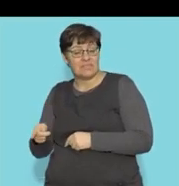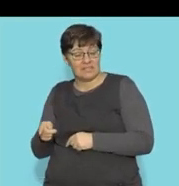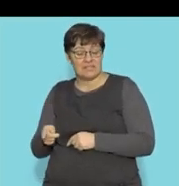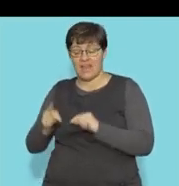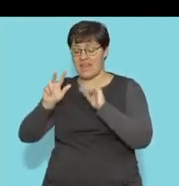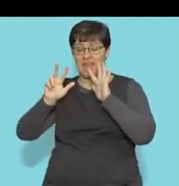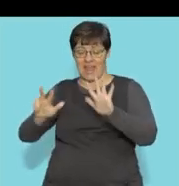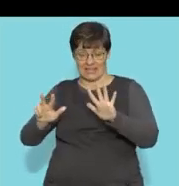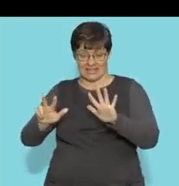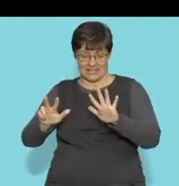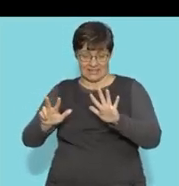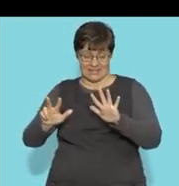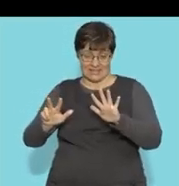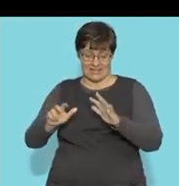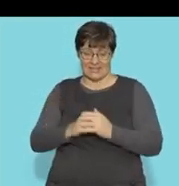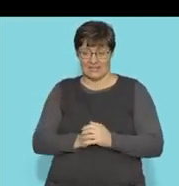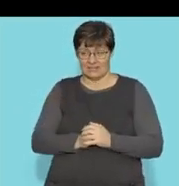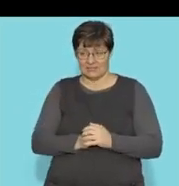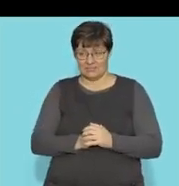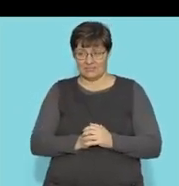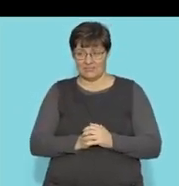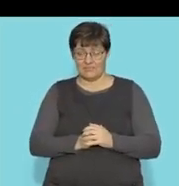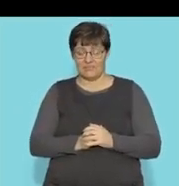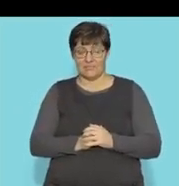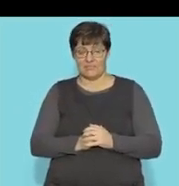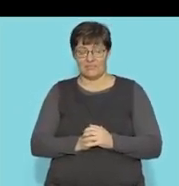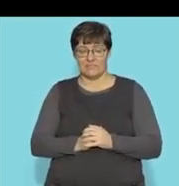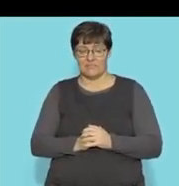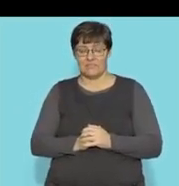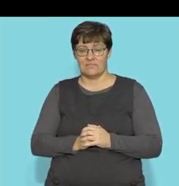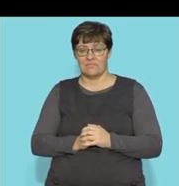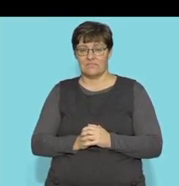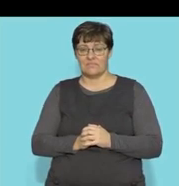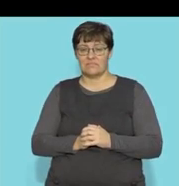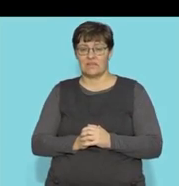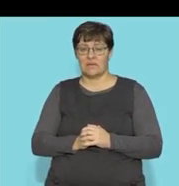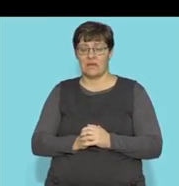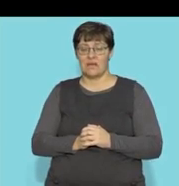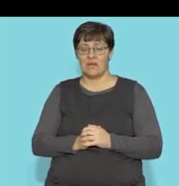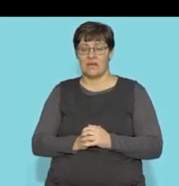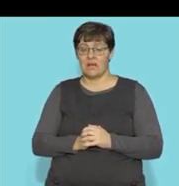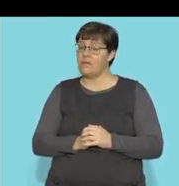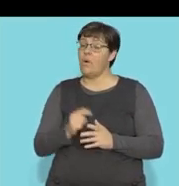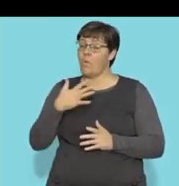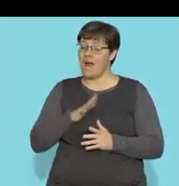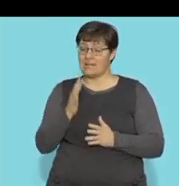I was given that the height is 8 meters. So in order to isolate my